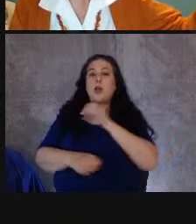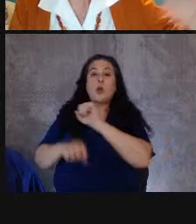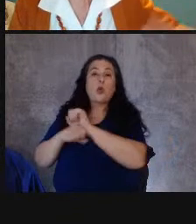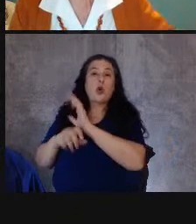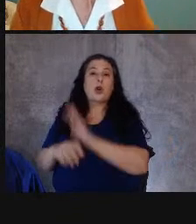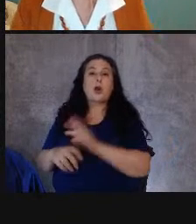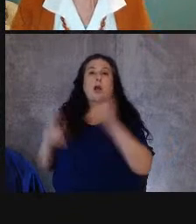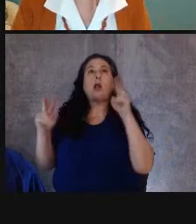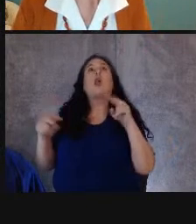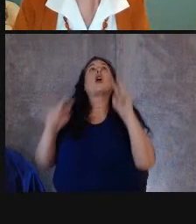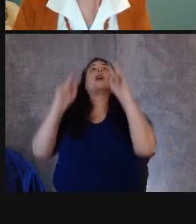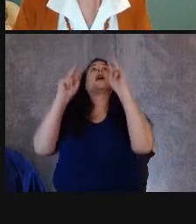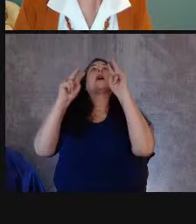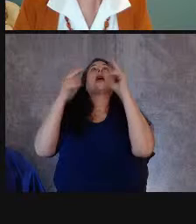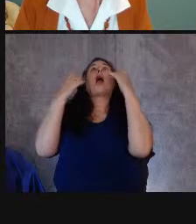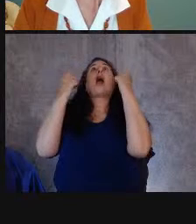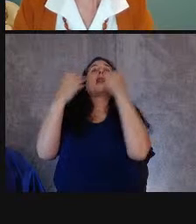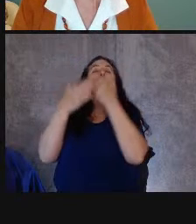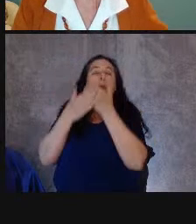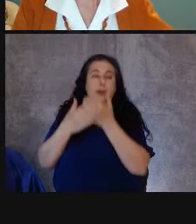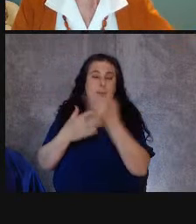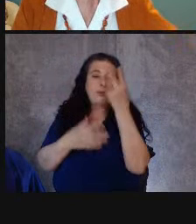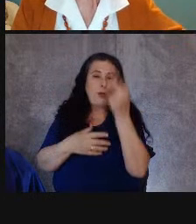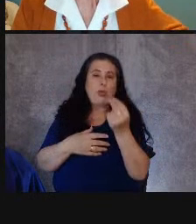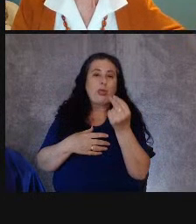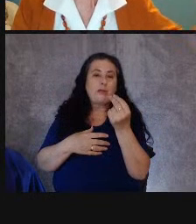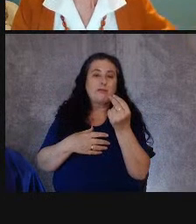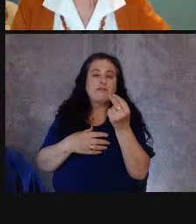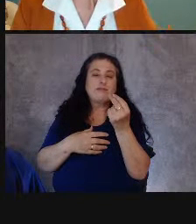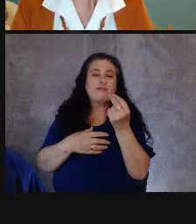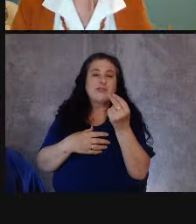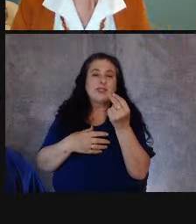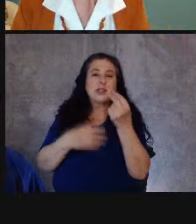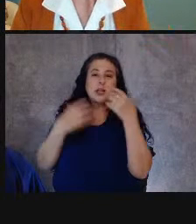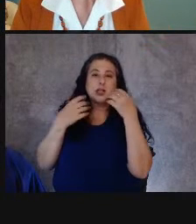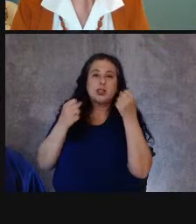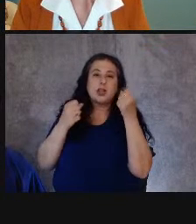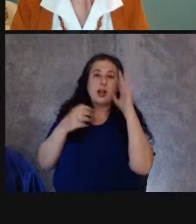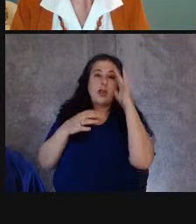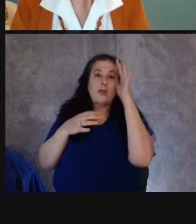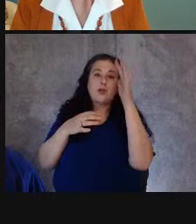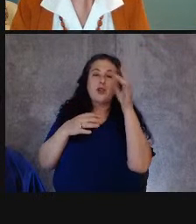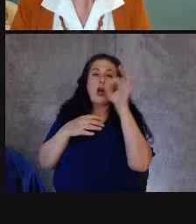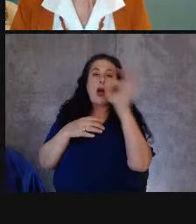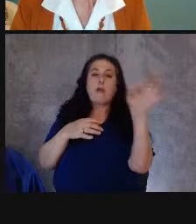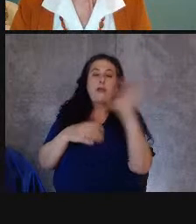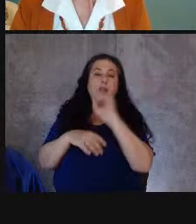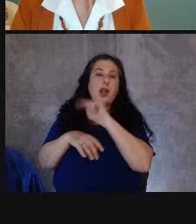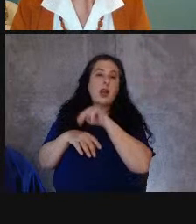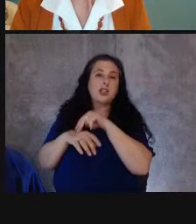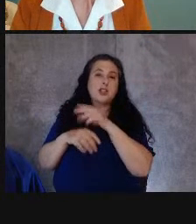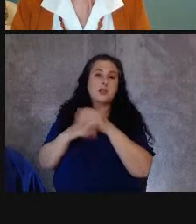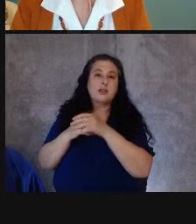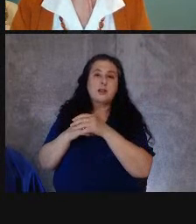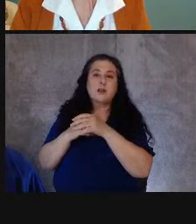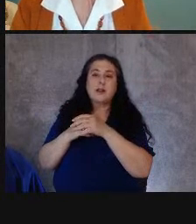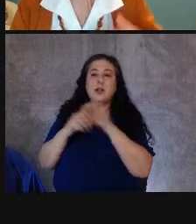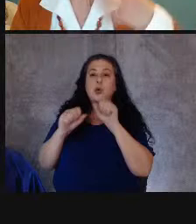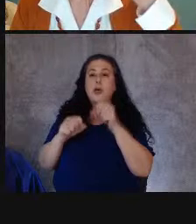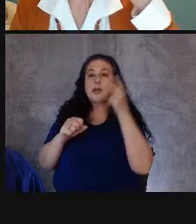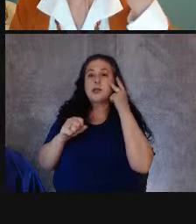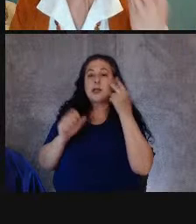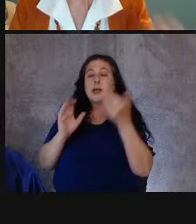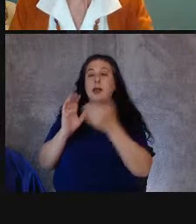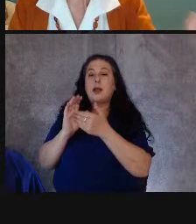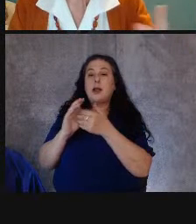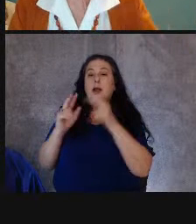are looking up to this healthy baby, right, as the strength and future of the nation. You can see, again,